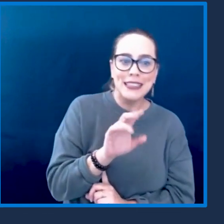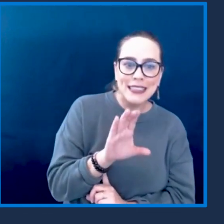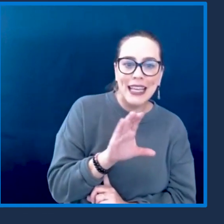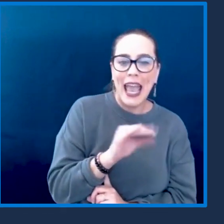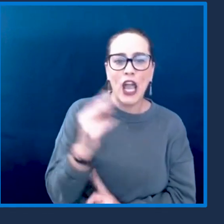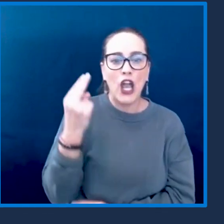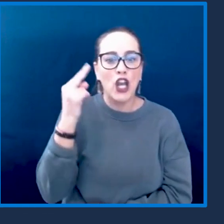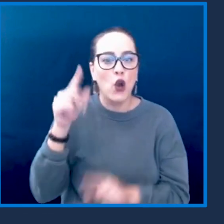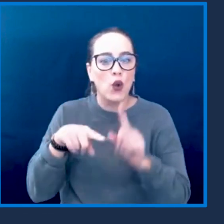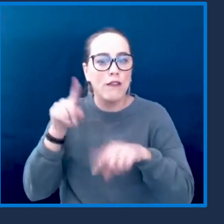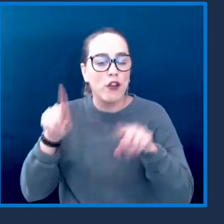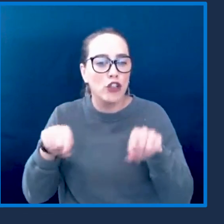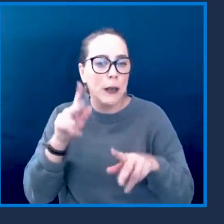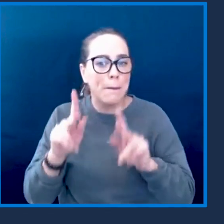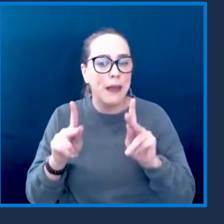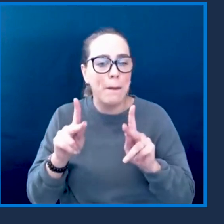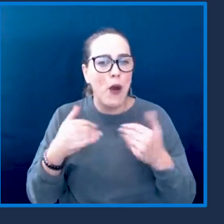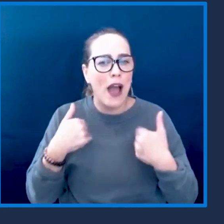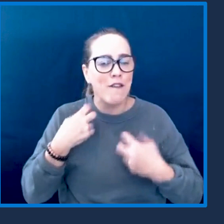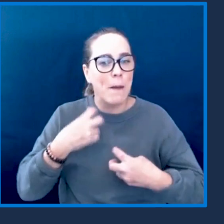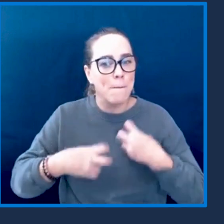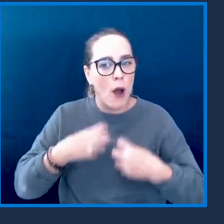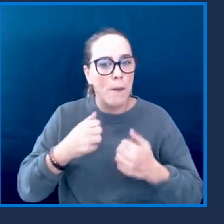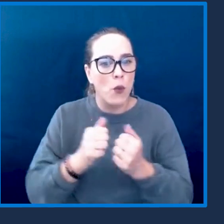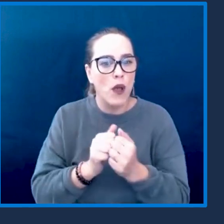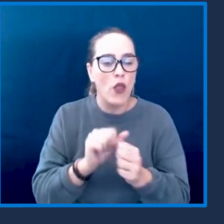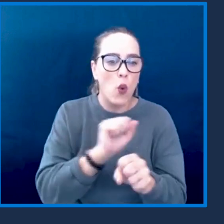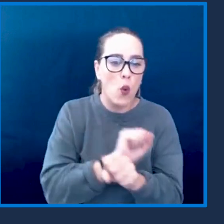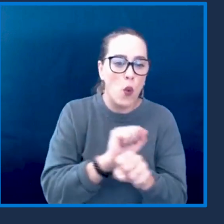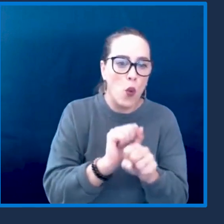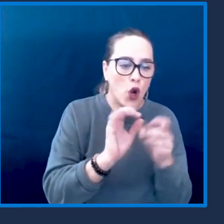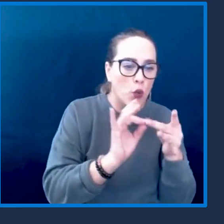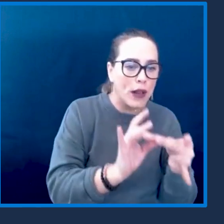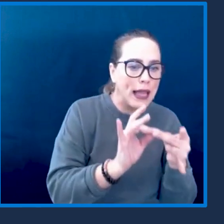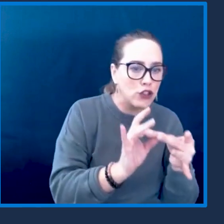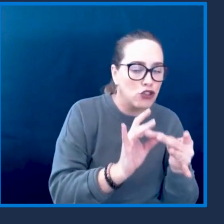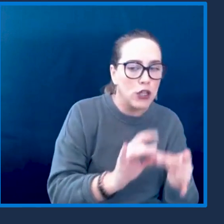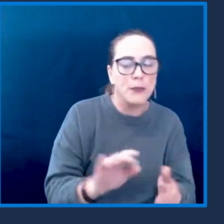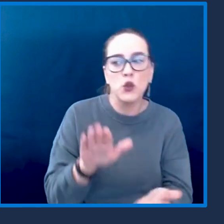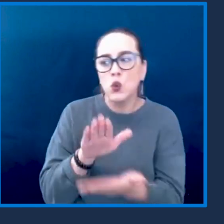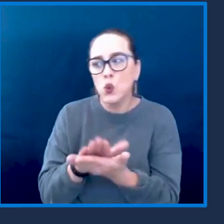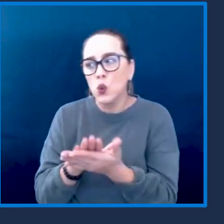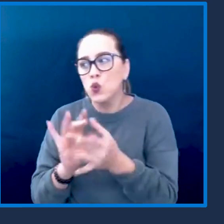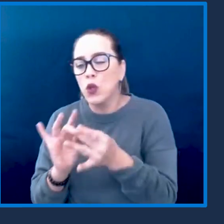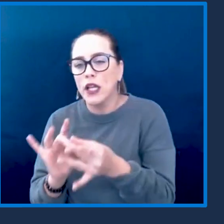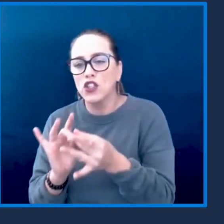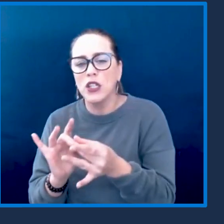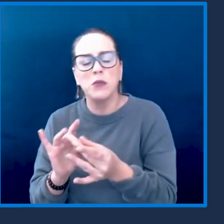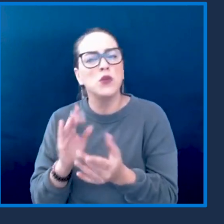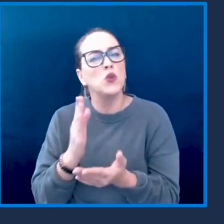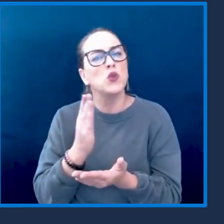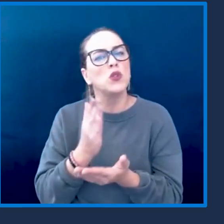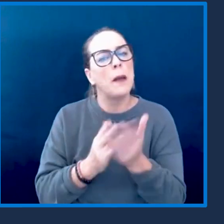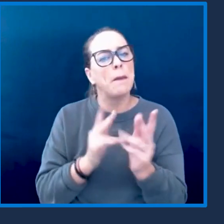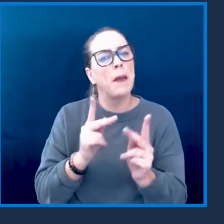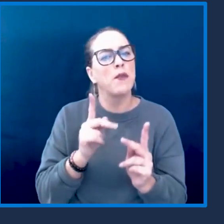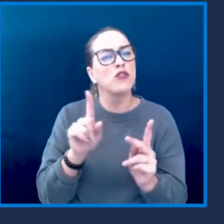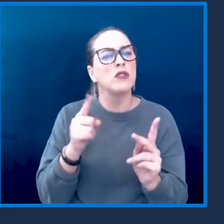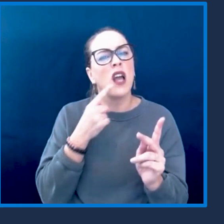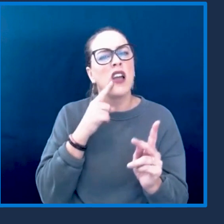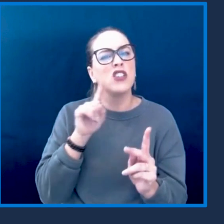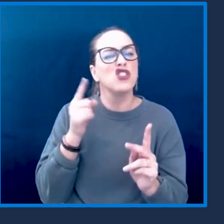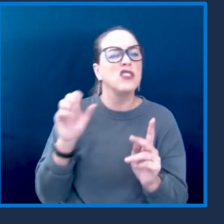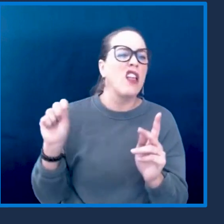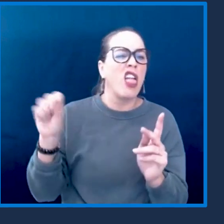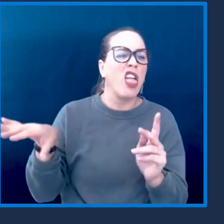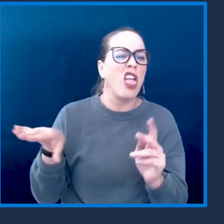in trouble at work, relationships, and school. And so sometimes people think, well, we should just put them in a social skills class and teach